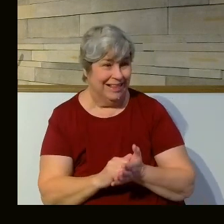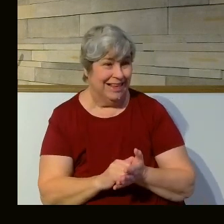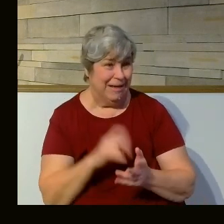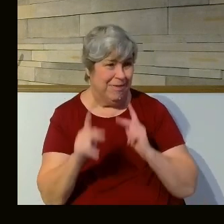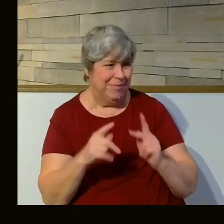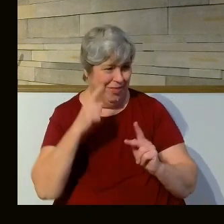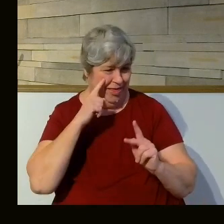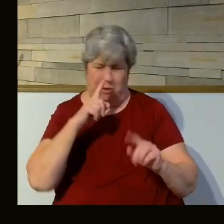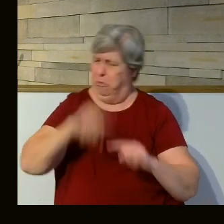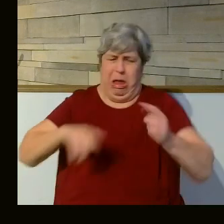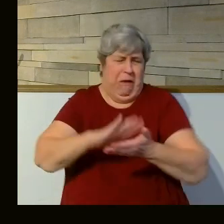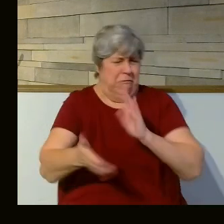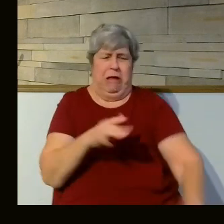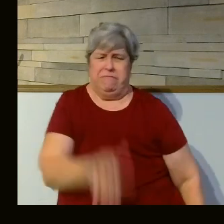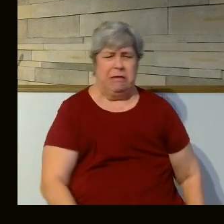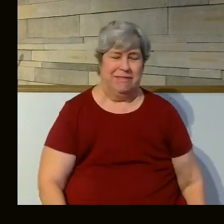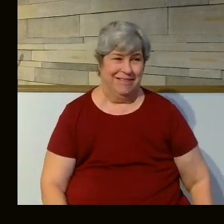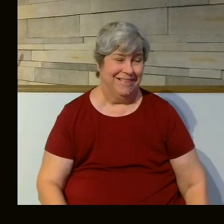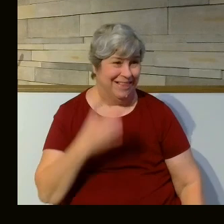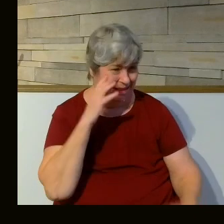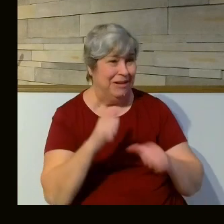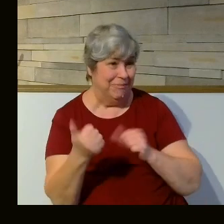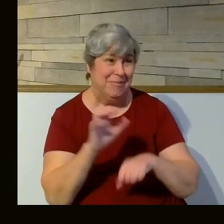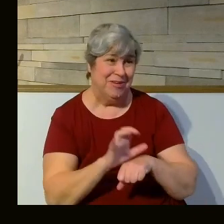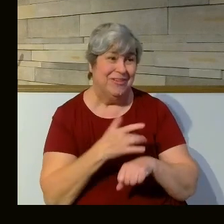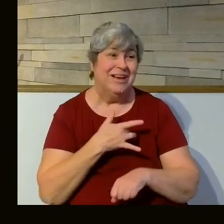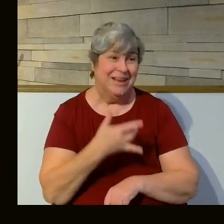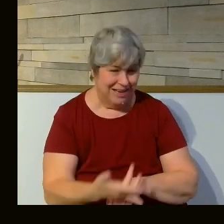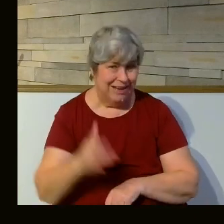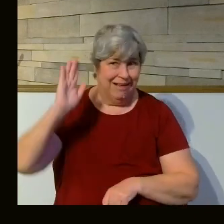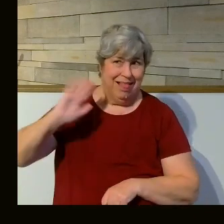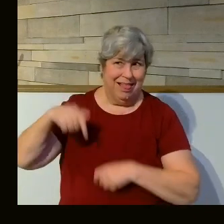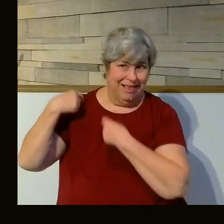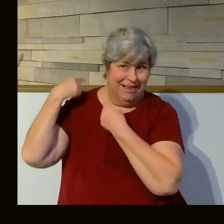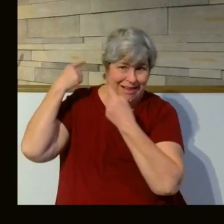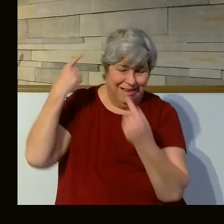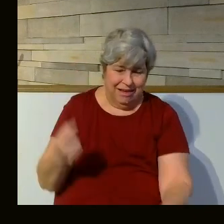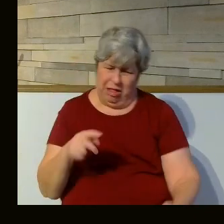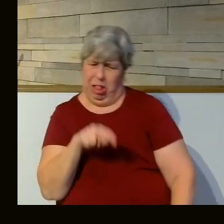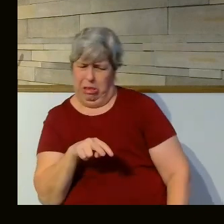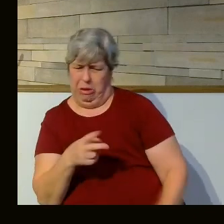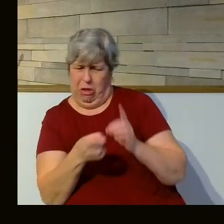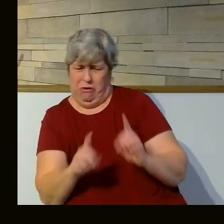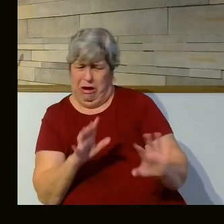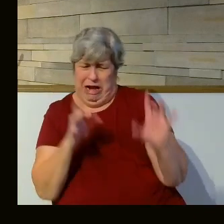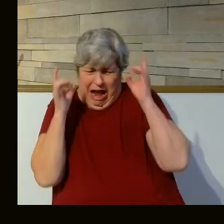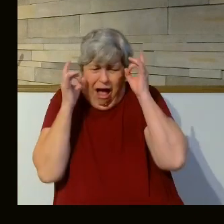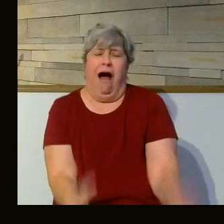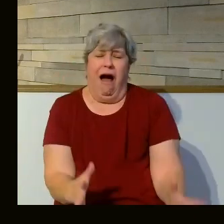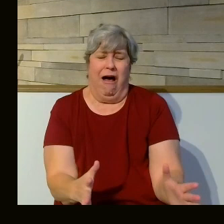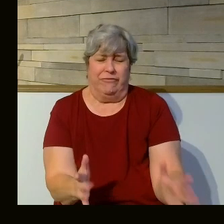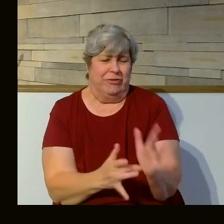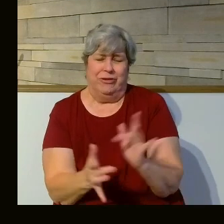unforgivable sins, right? I mean, isn't that the way Baptist churches have treated divorced people for a long time? You know, it's the unforgivable sin that Jesus forgot to